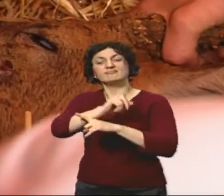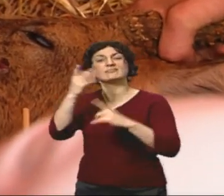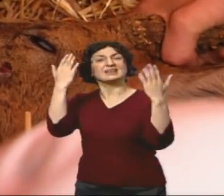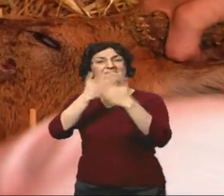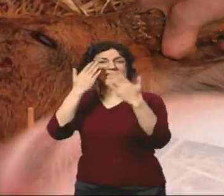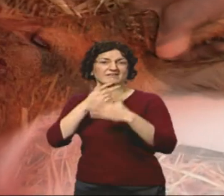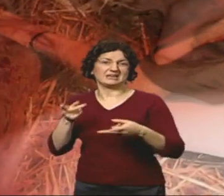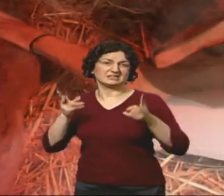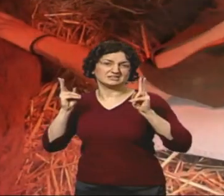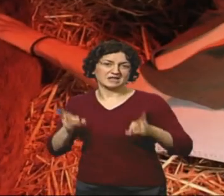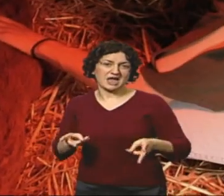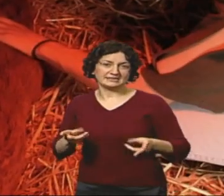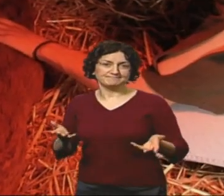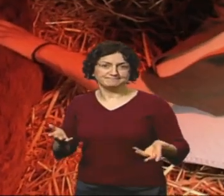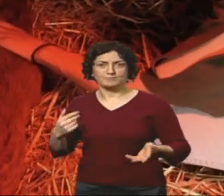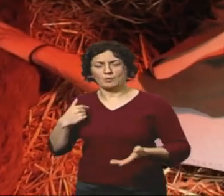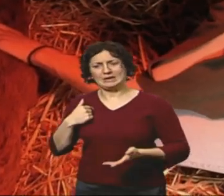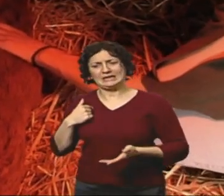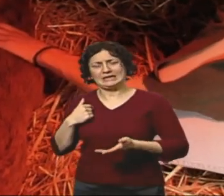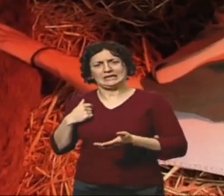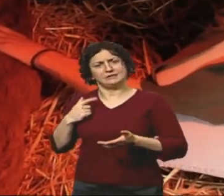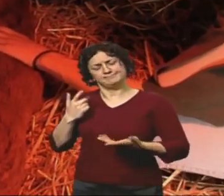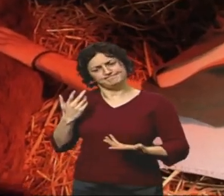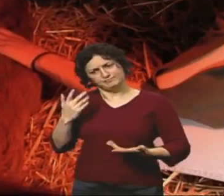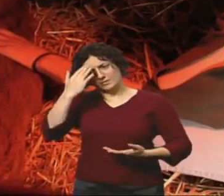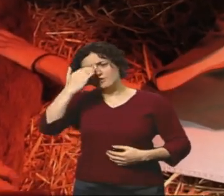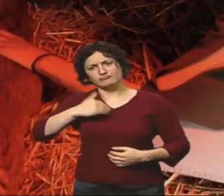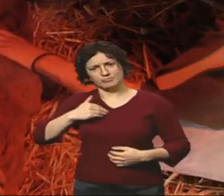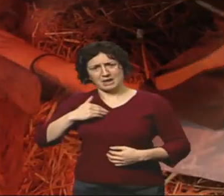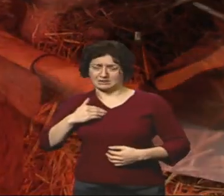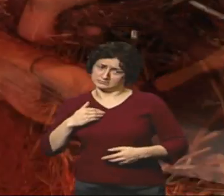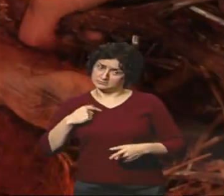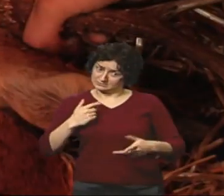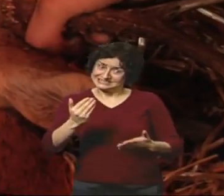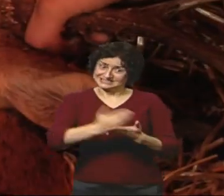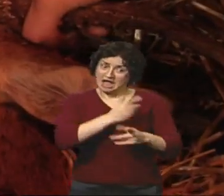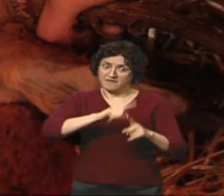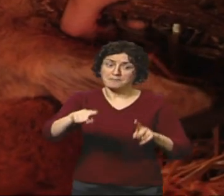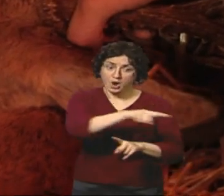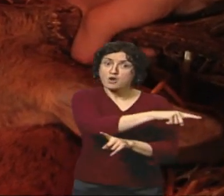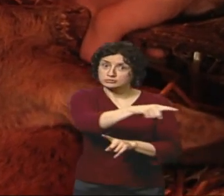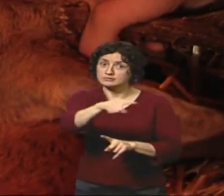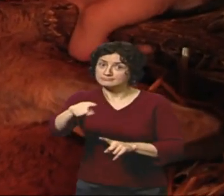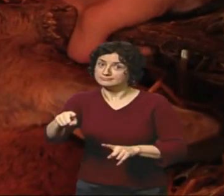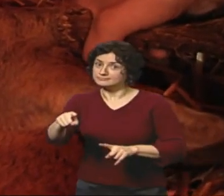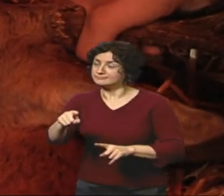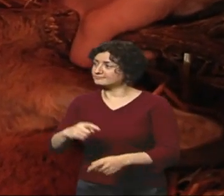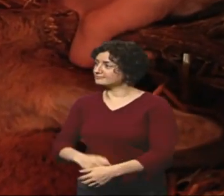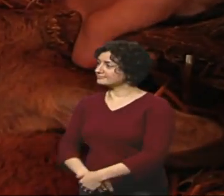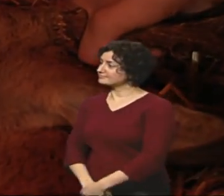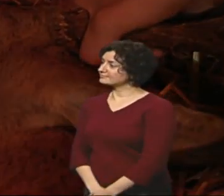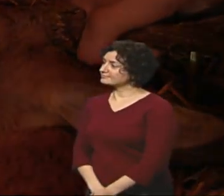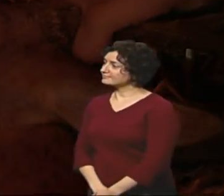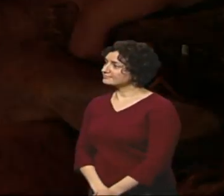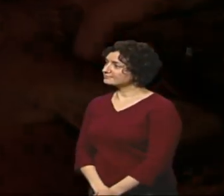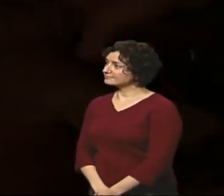we console ourselves with the fact that of all the patients we take in, we are able to save over 70% of them.